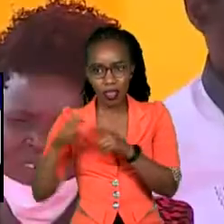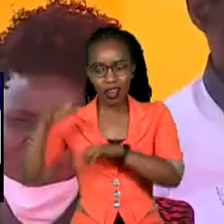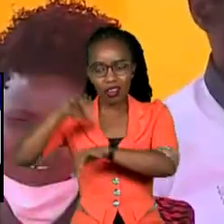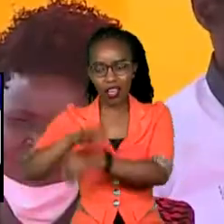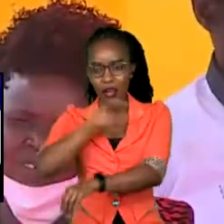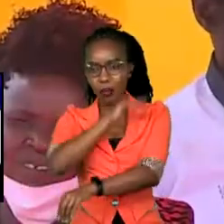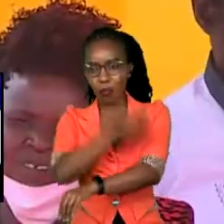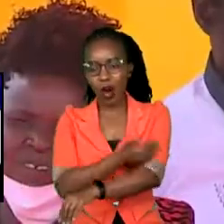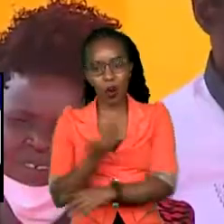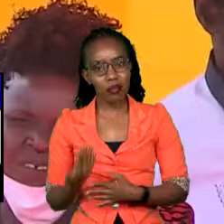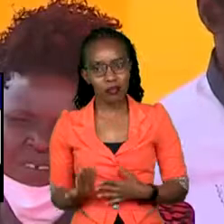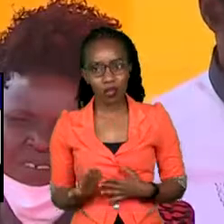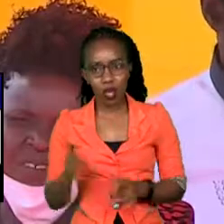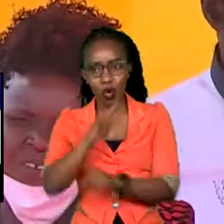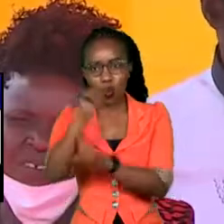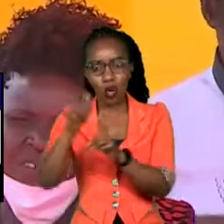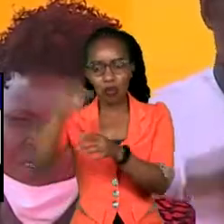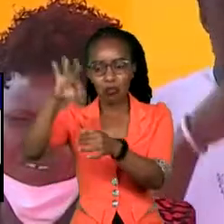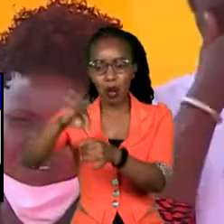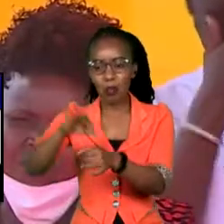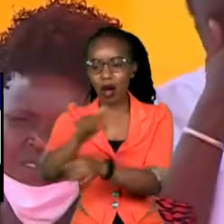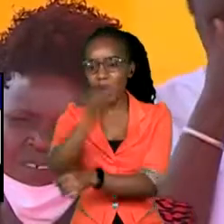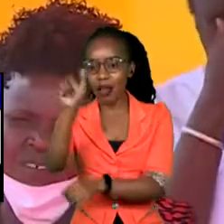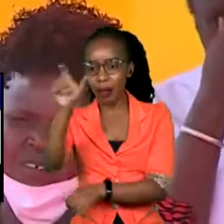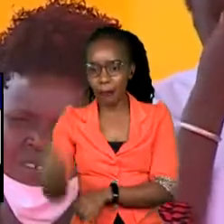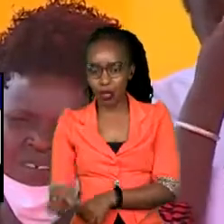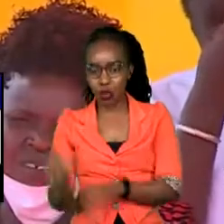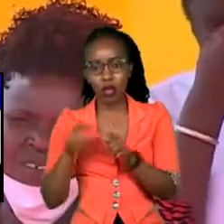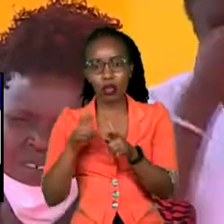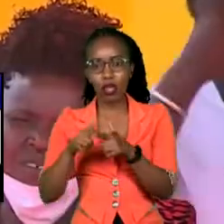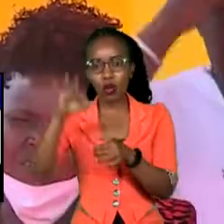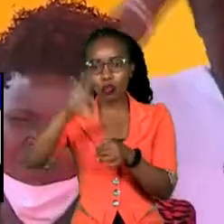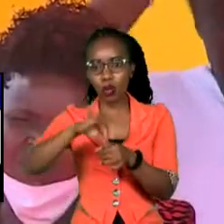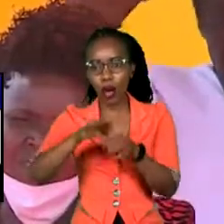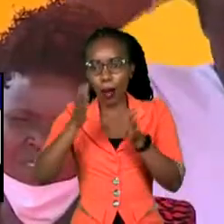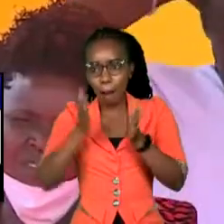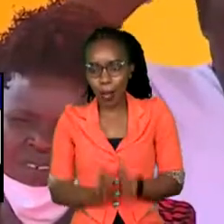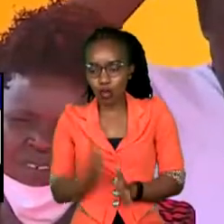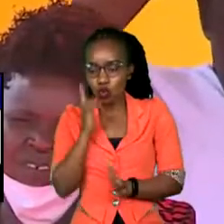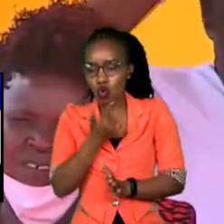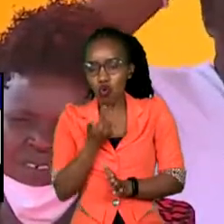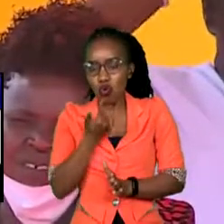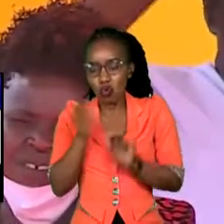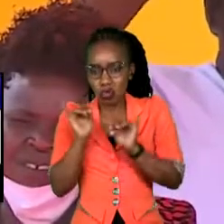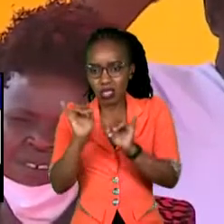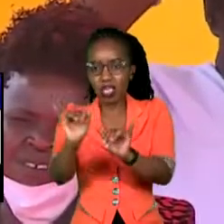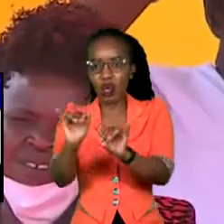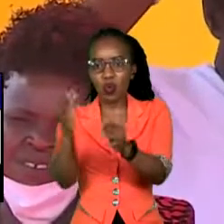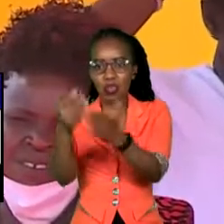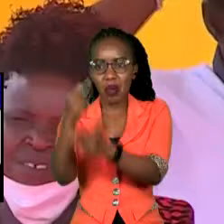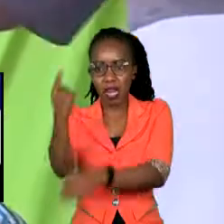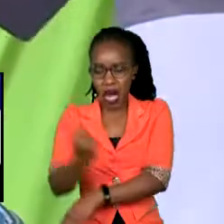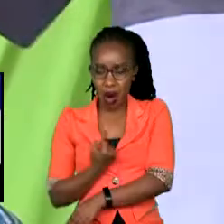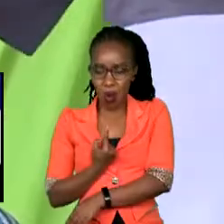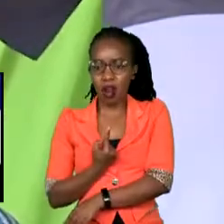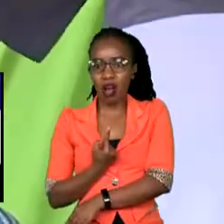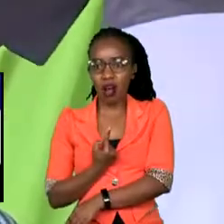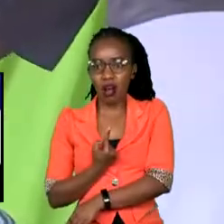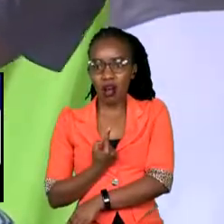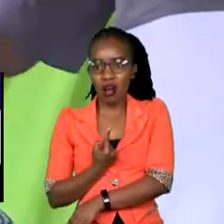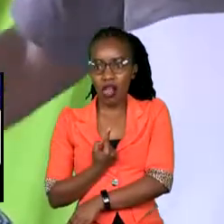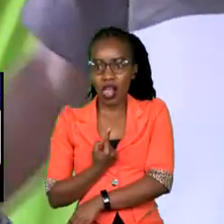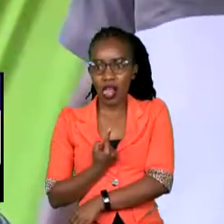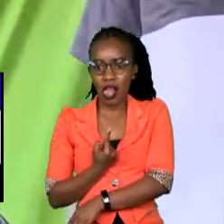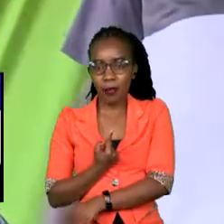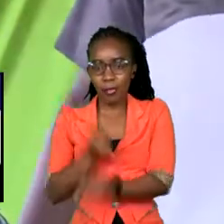Ukipigia mtu mwingine kura ya urais, unapigia mtu ambaye atakaa na pesa juu ndio iteremuke ikupate. Hata tukipenda